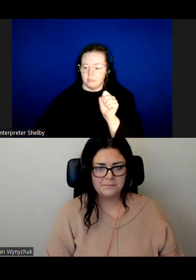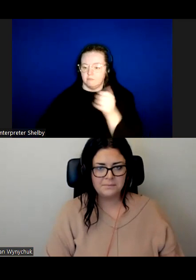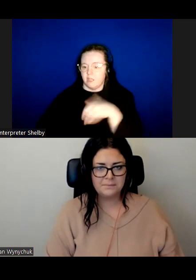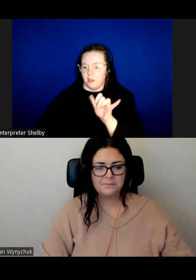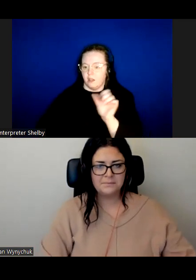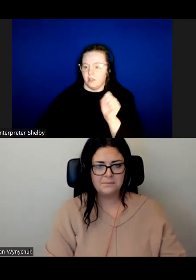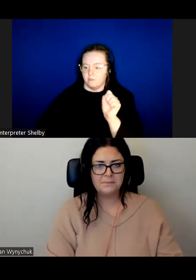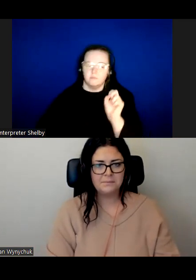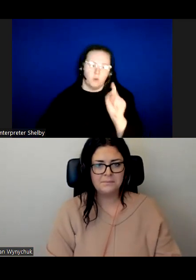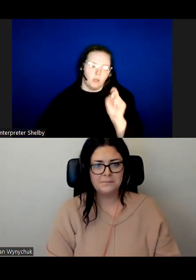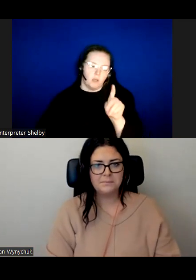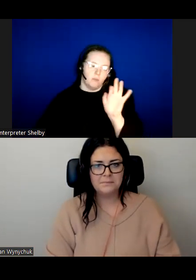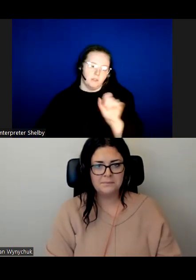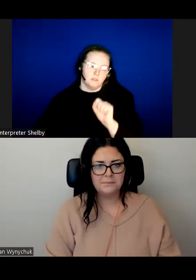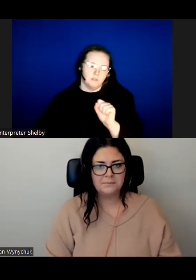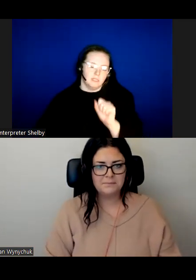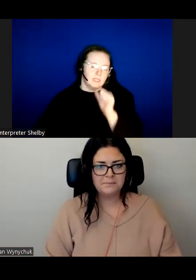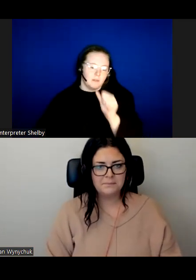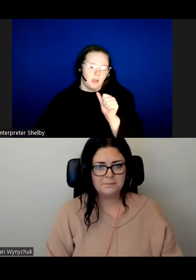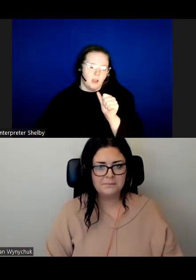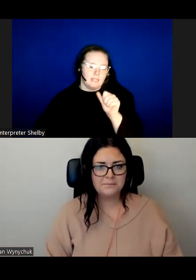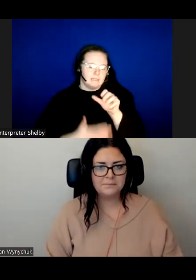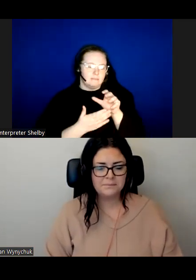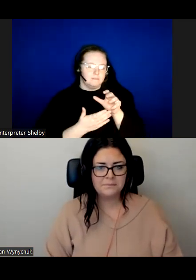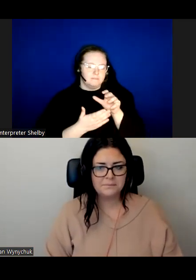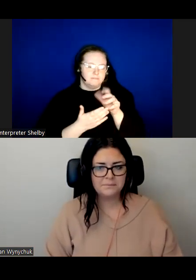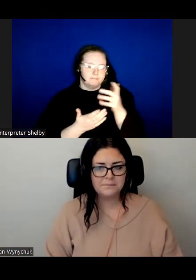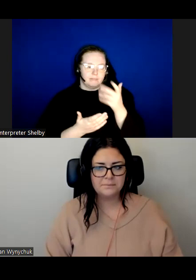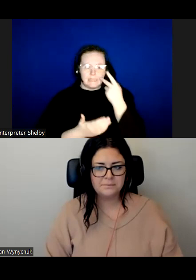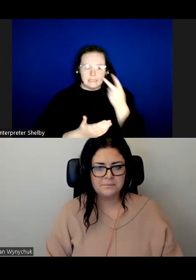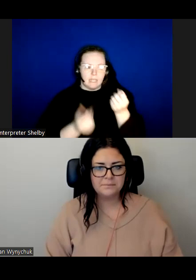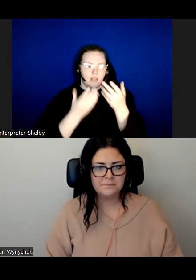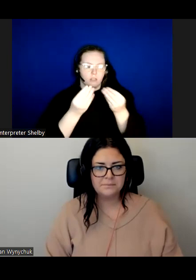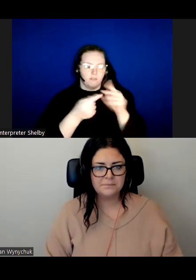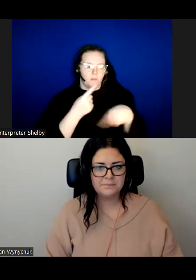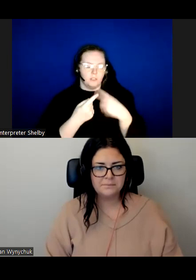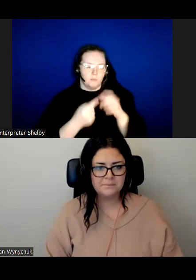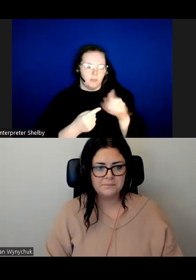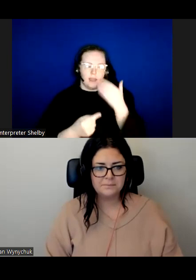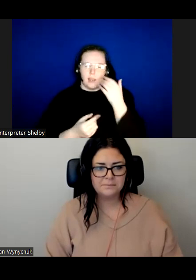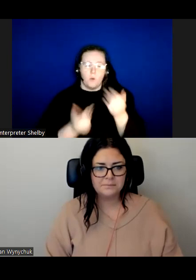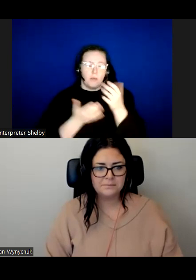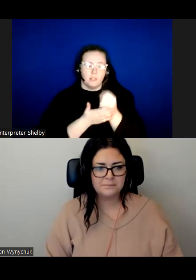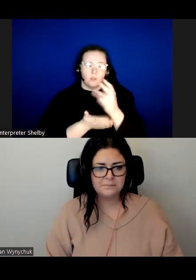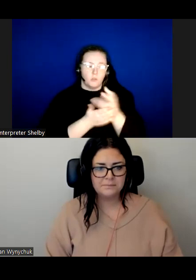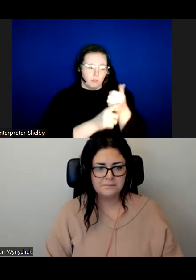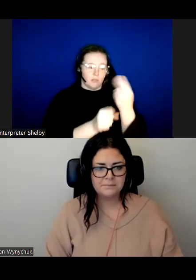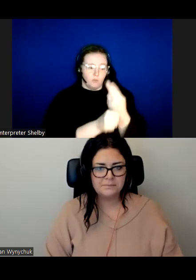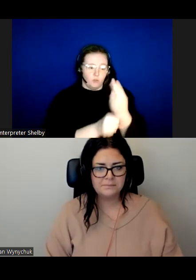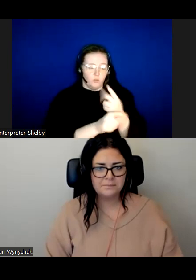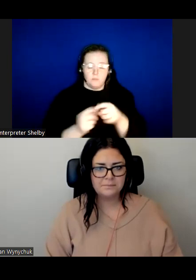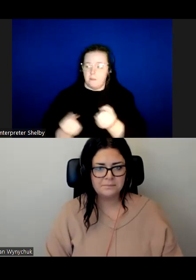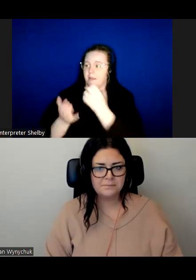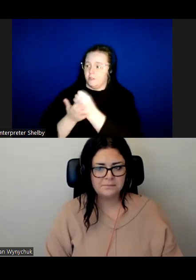yeah. Okay, fair enough, yeah. Because I'm not hearing a whole lot about them, and I know a lot of social workers use them, but then a lot of other social